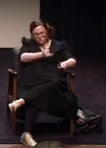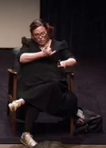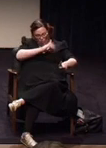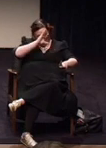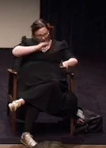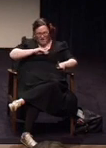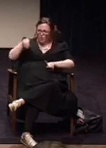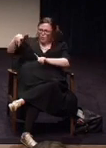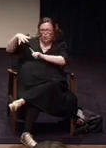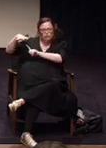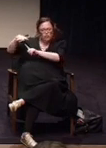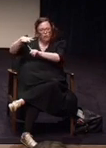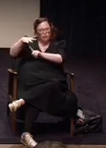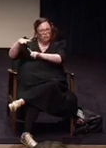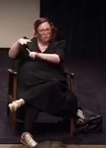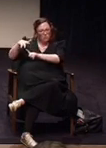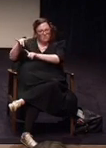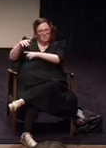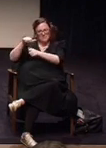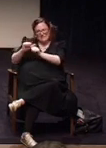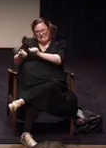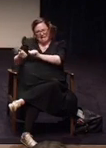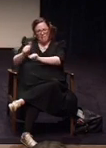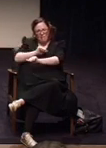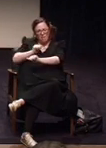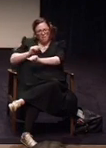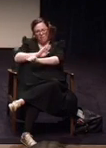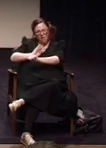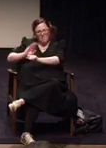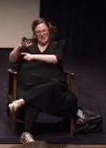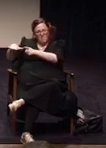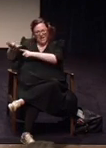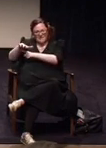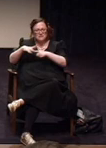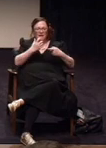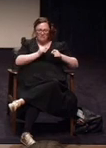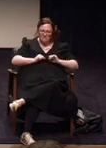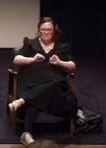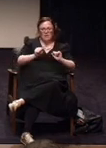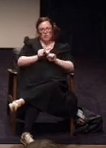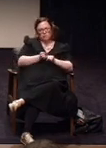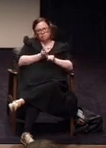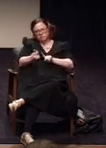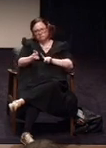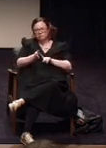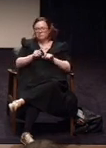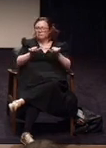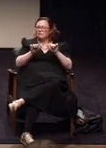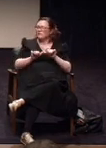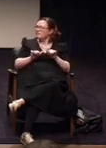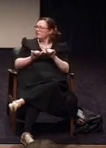And to use the basic question tree, we need some things. We need the index type. What type of case is